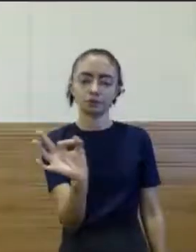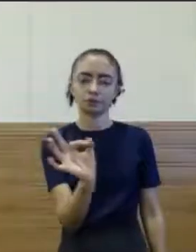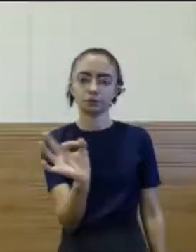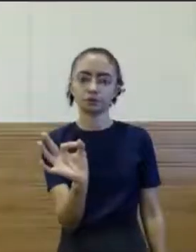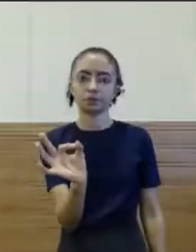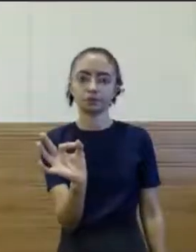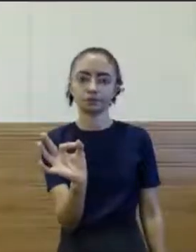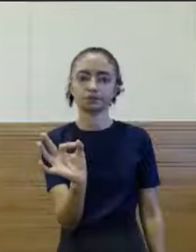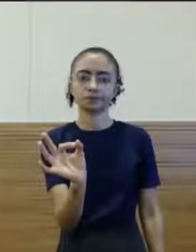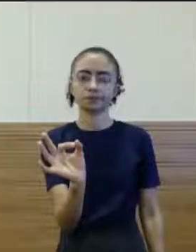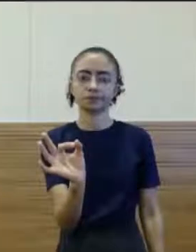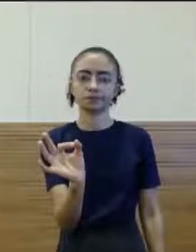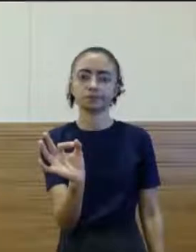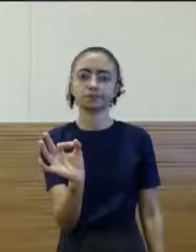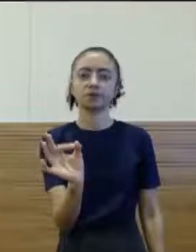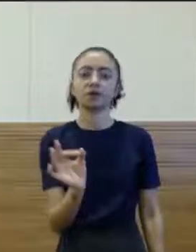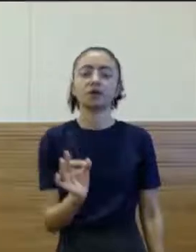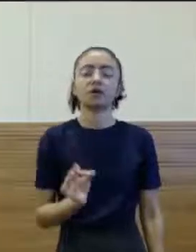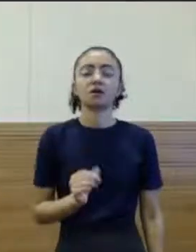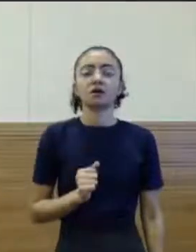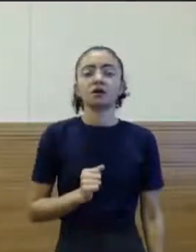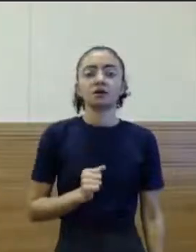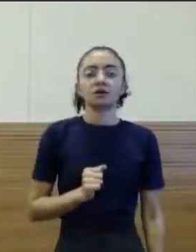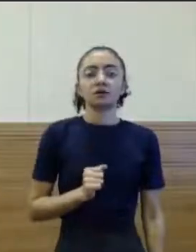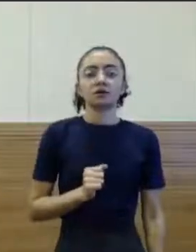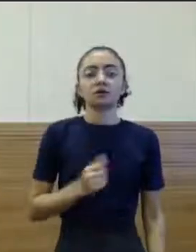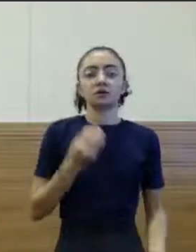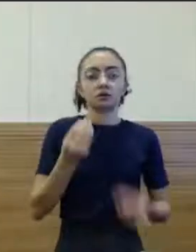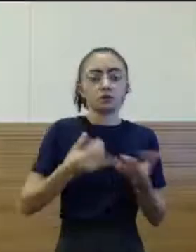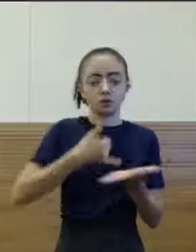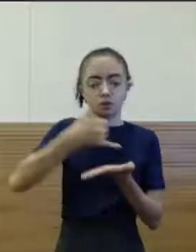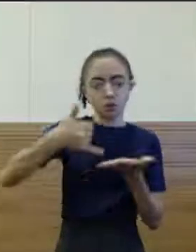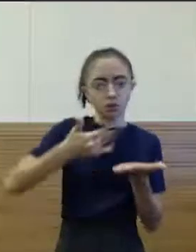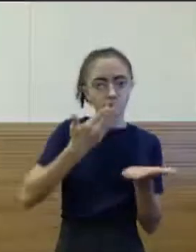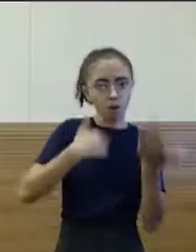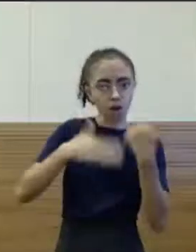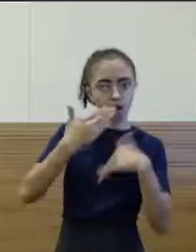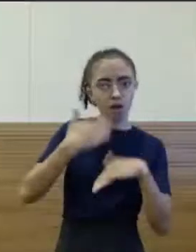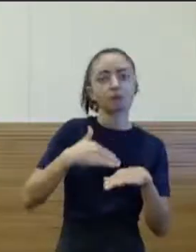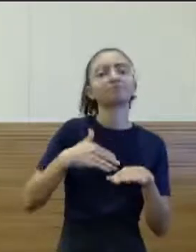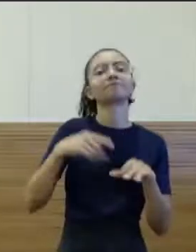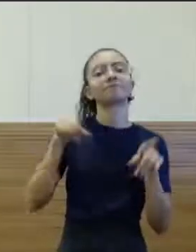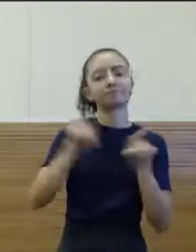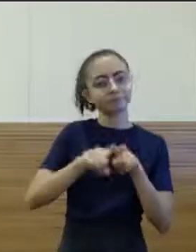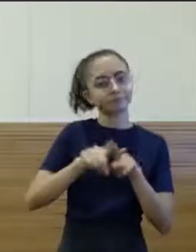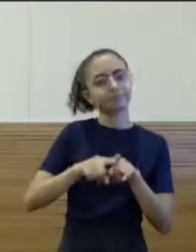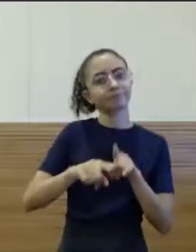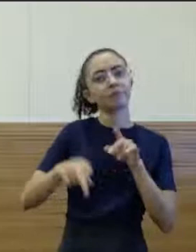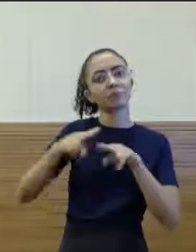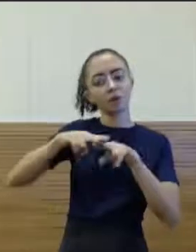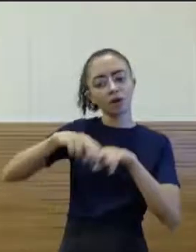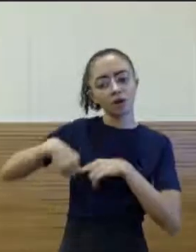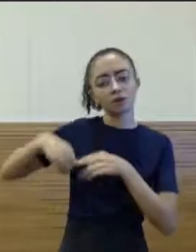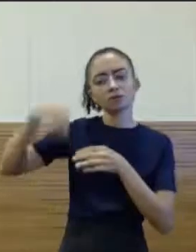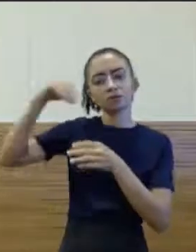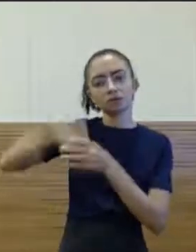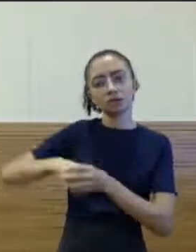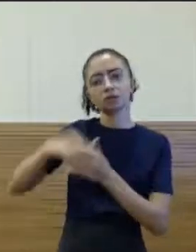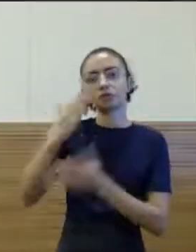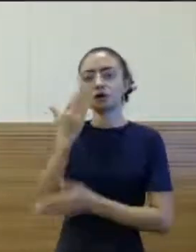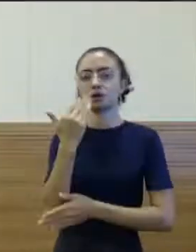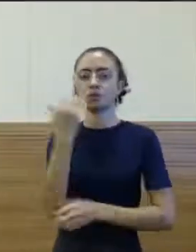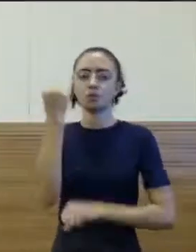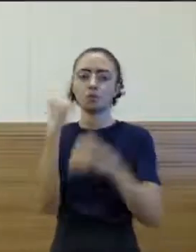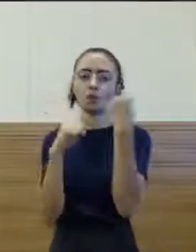of the intake of the fat intakes comes from ultra processed food. This is the most recent data that we